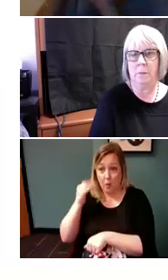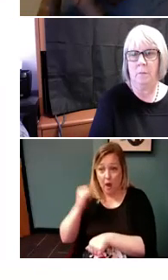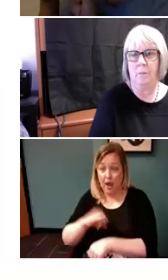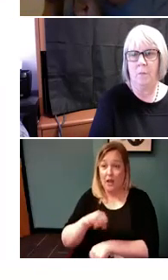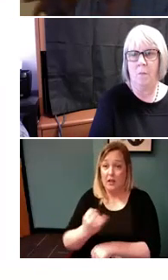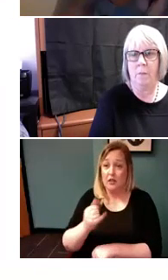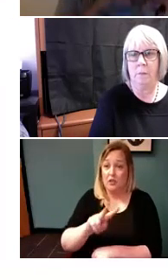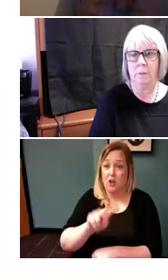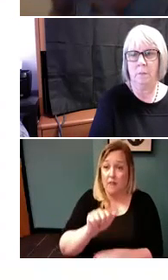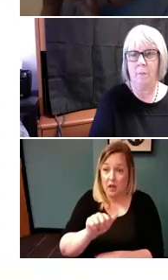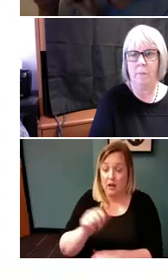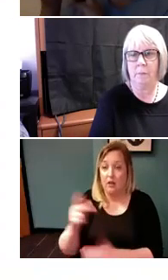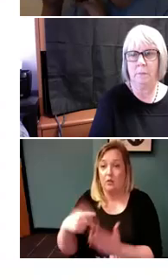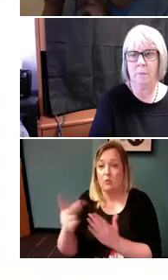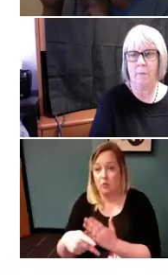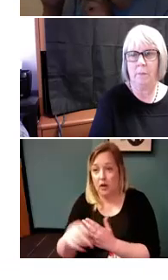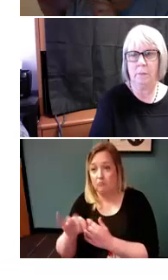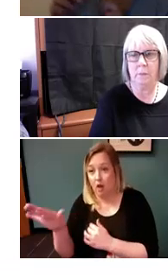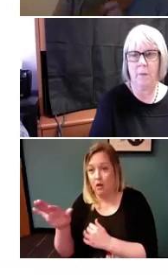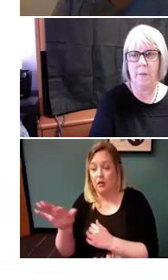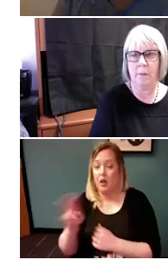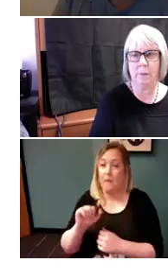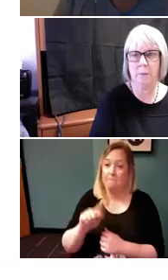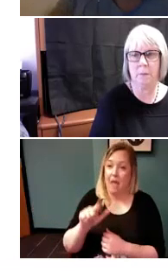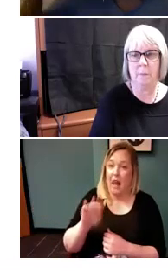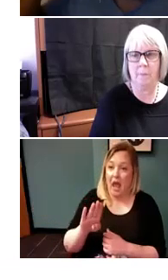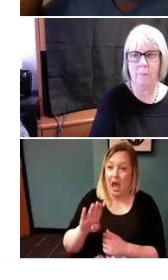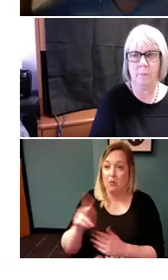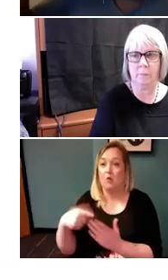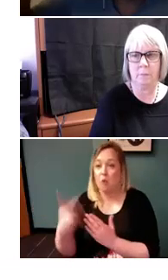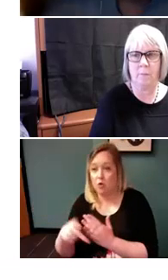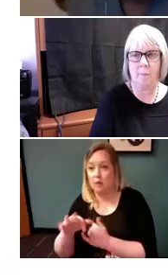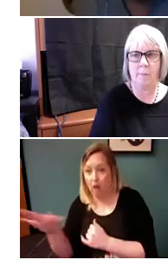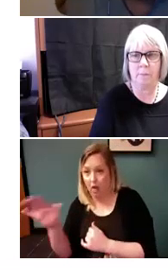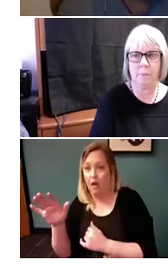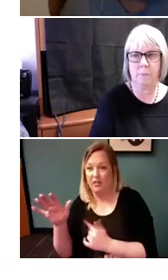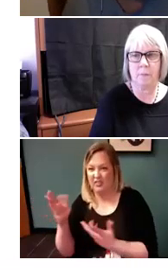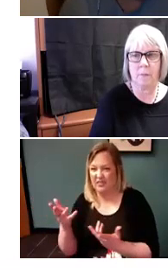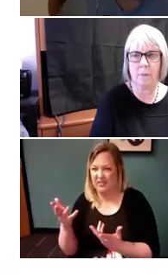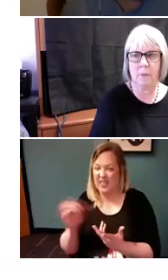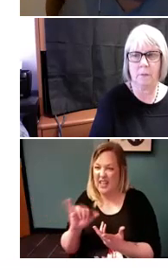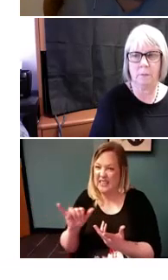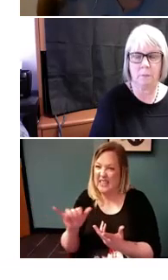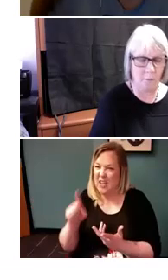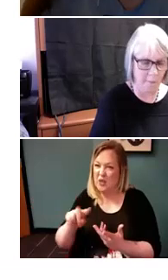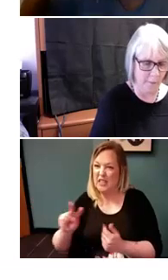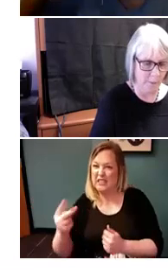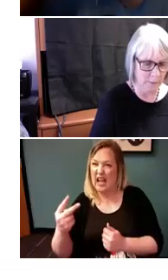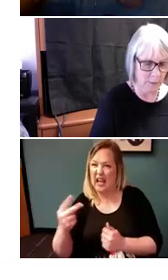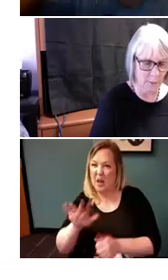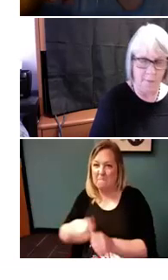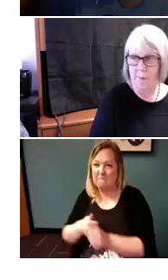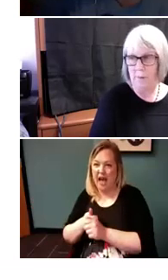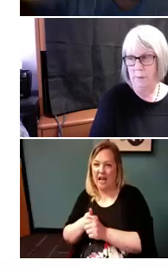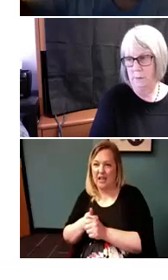name, Python program name, MATLAB program name, right? So we basically need a background program to run, and we